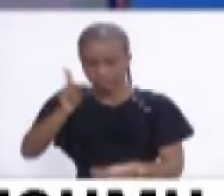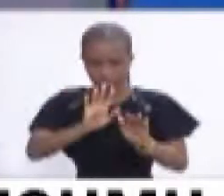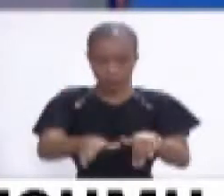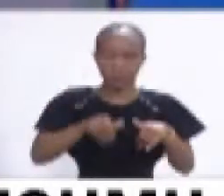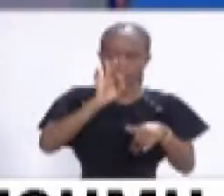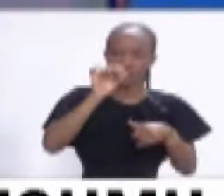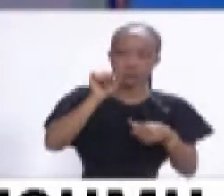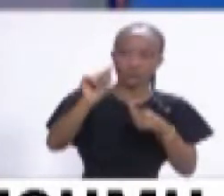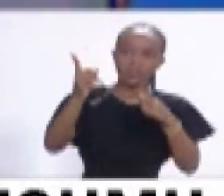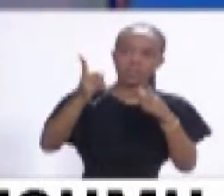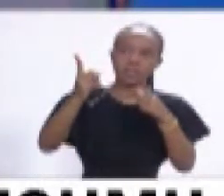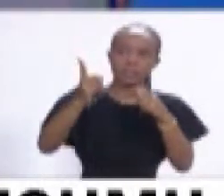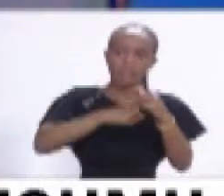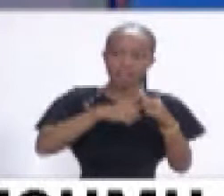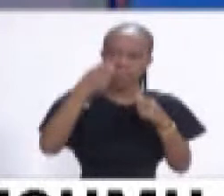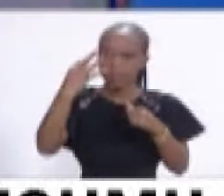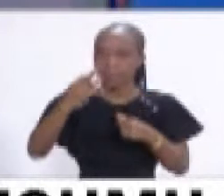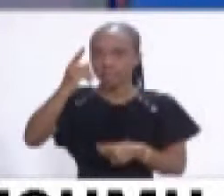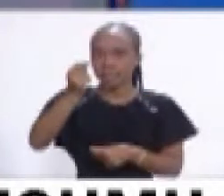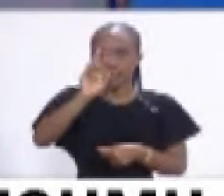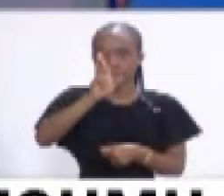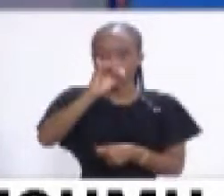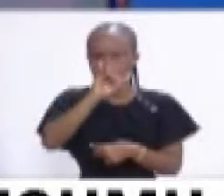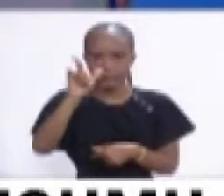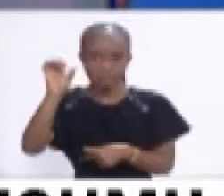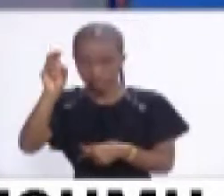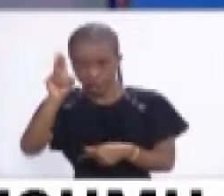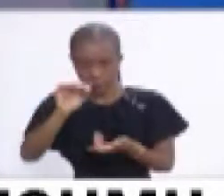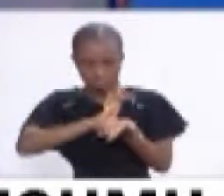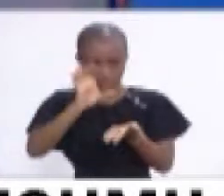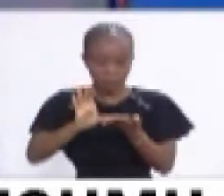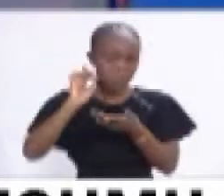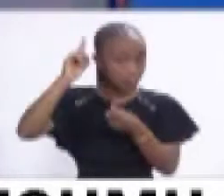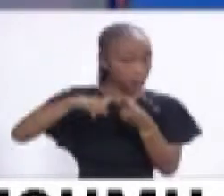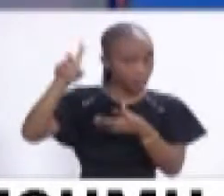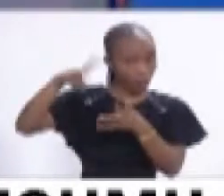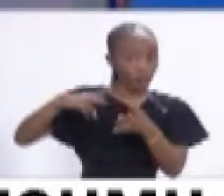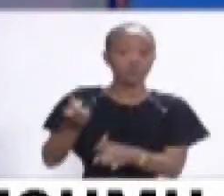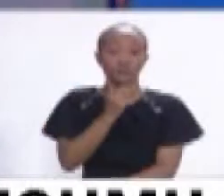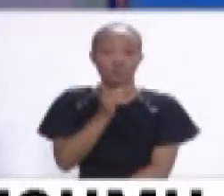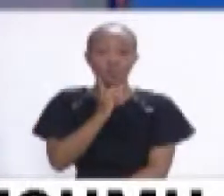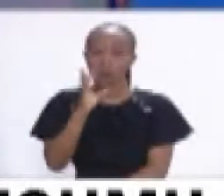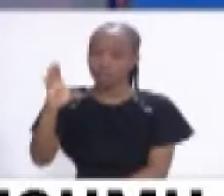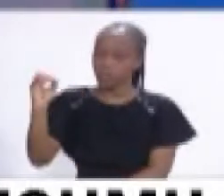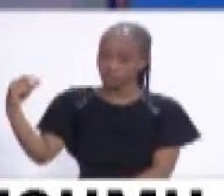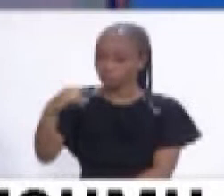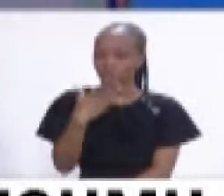the 3.6 trillion budget set to be read tomorrow at Parliament buildings, the COG wants the